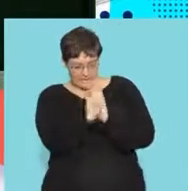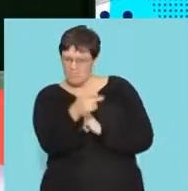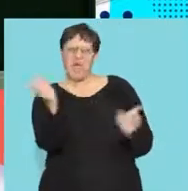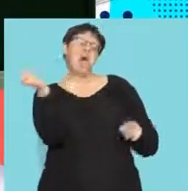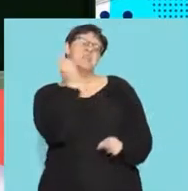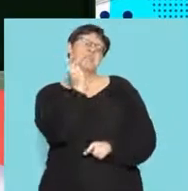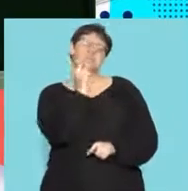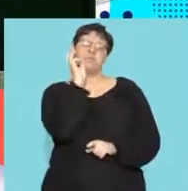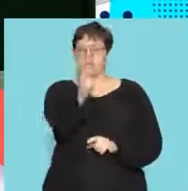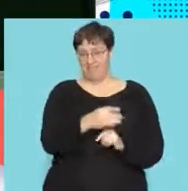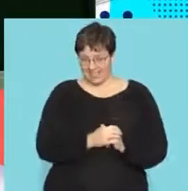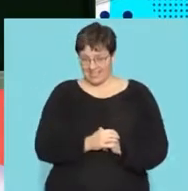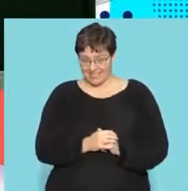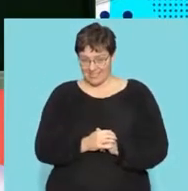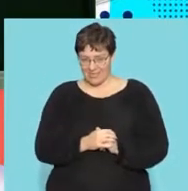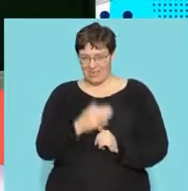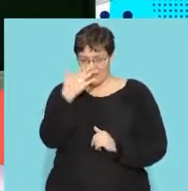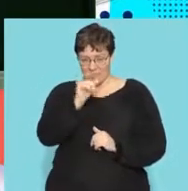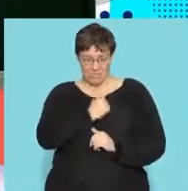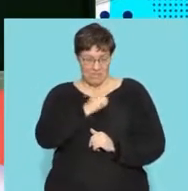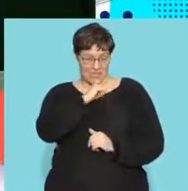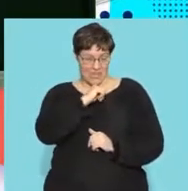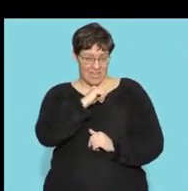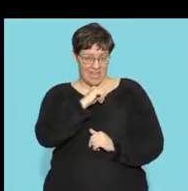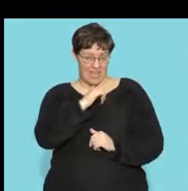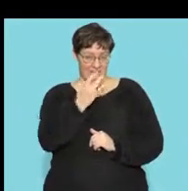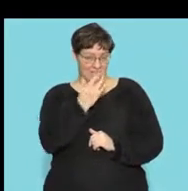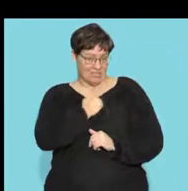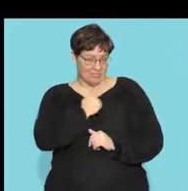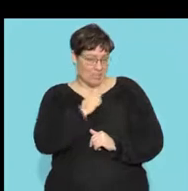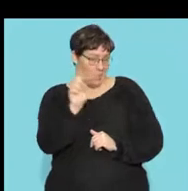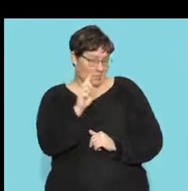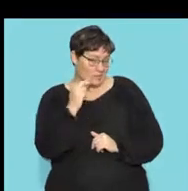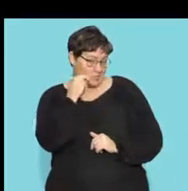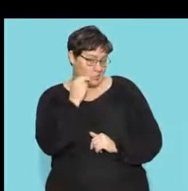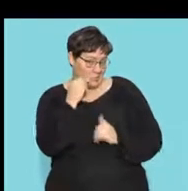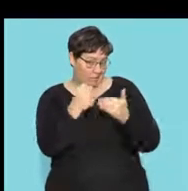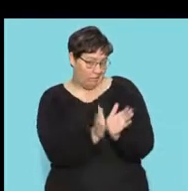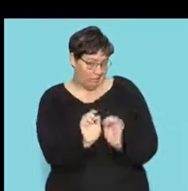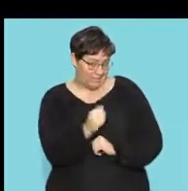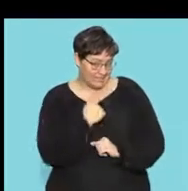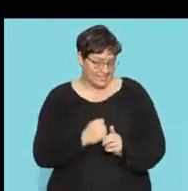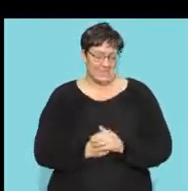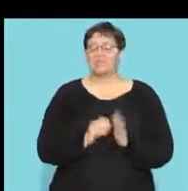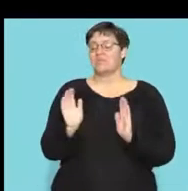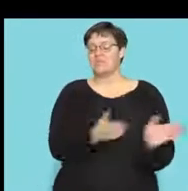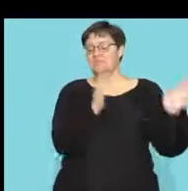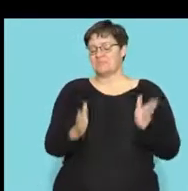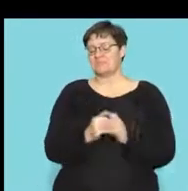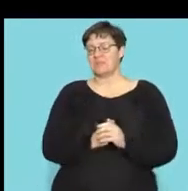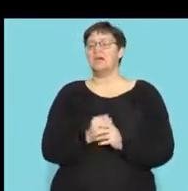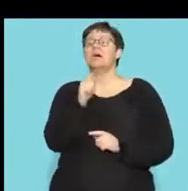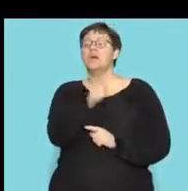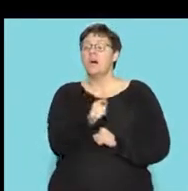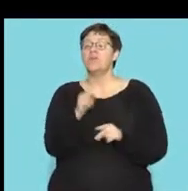of cake, chocolate cake, so you know what's our favorite. Okay, here we go. My rent income figure